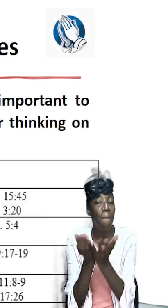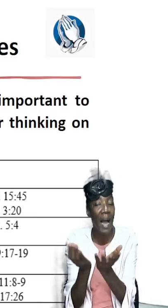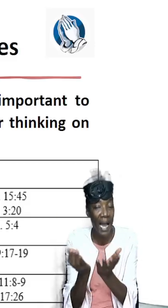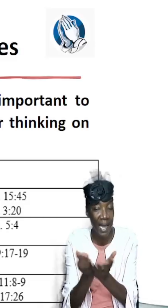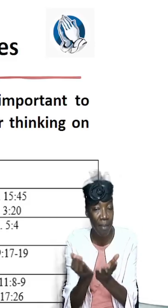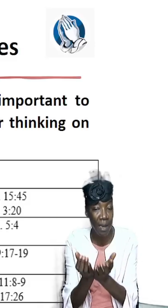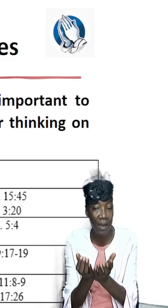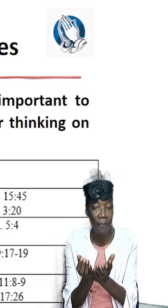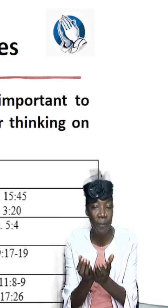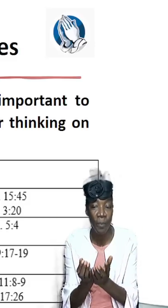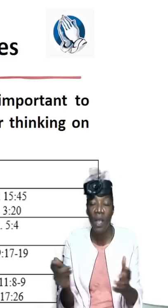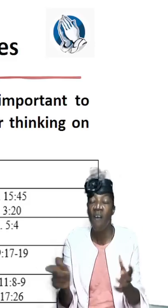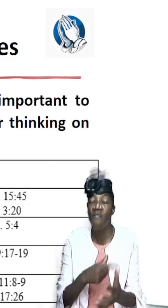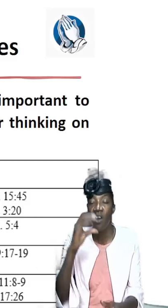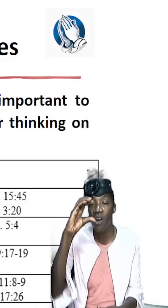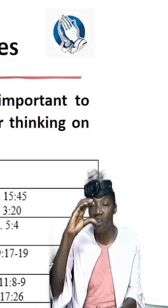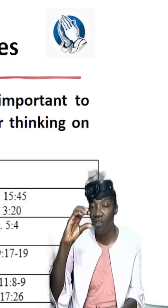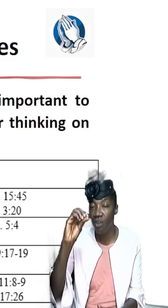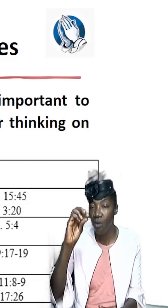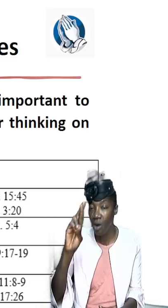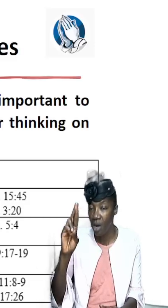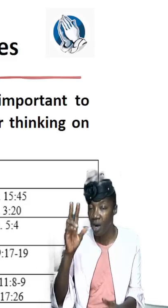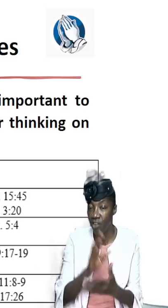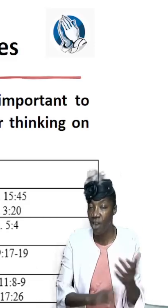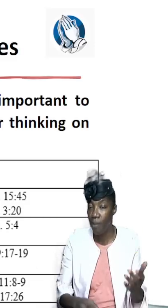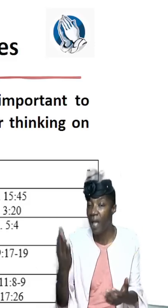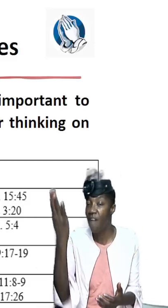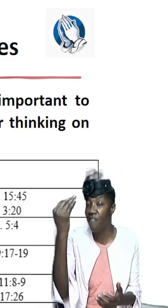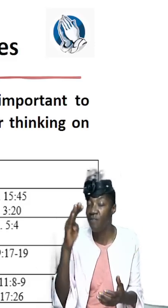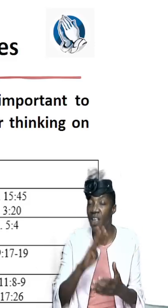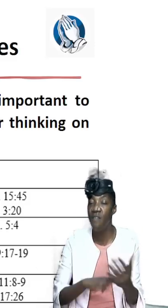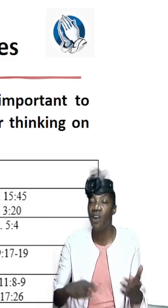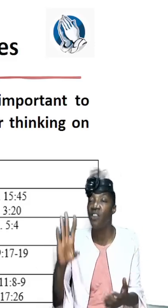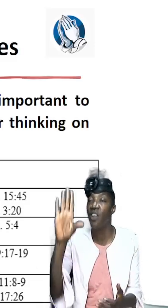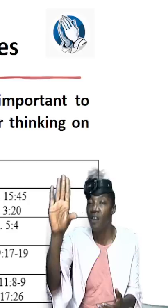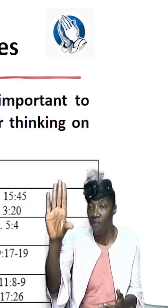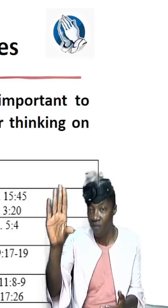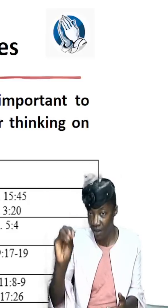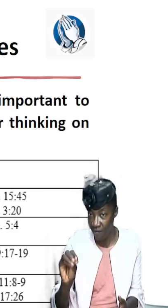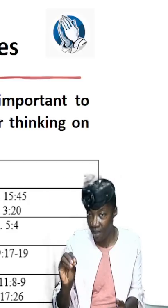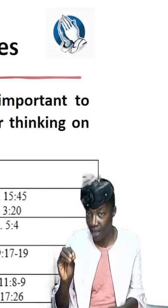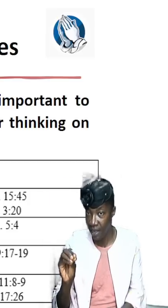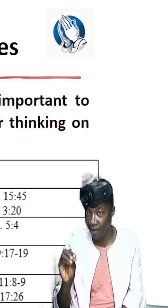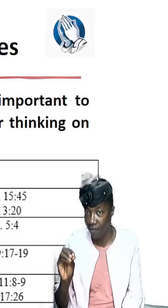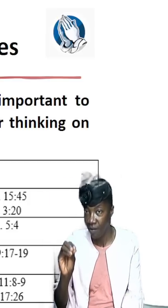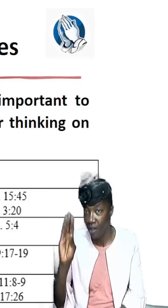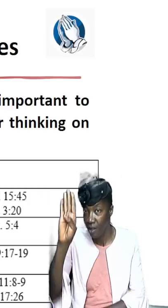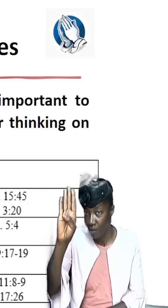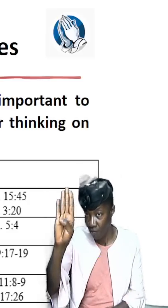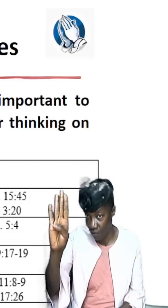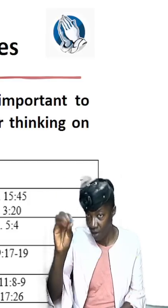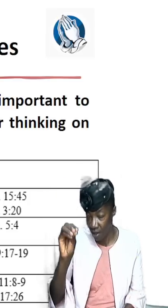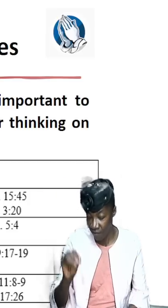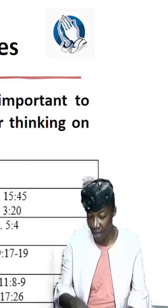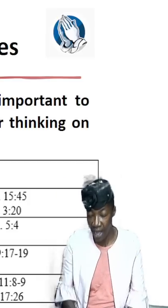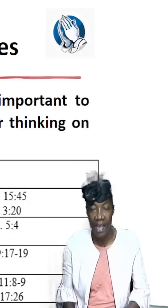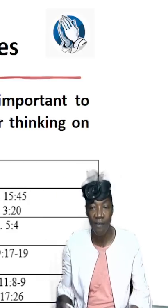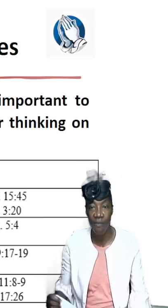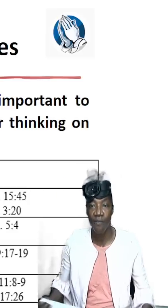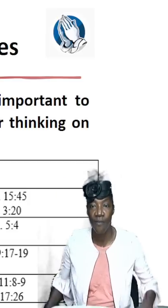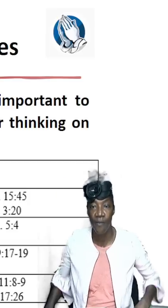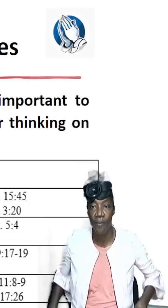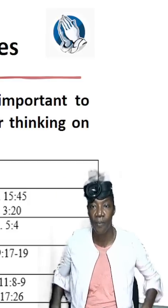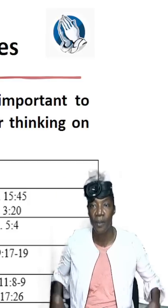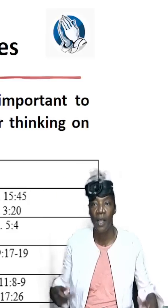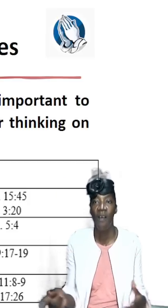15 and 45, brothers and sisters, the first man, Adam, was made a living soul. The last Adam